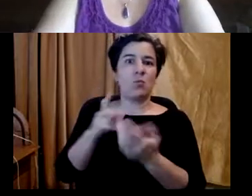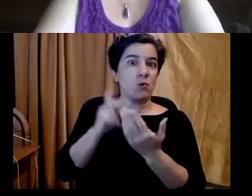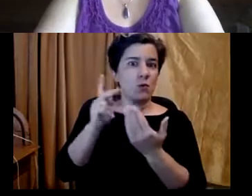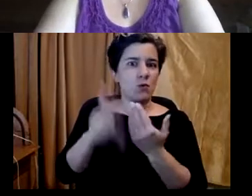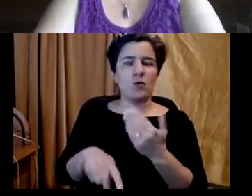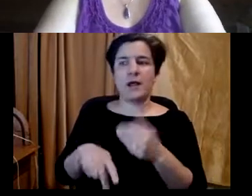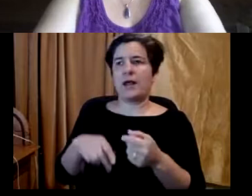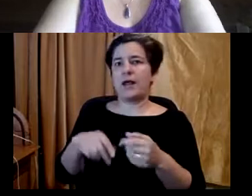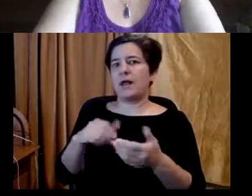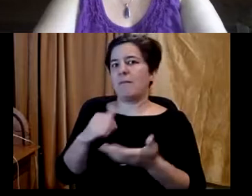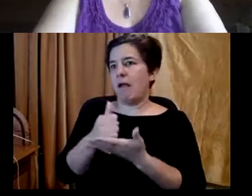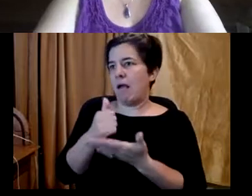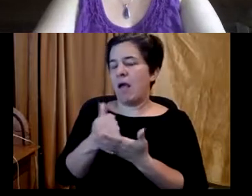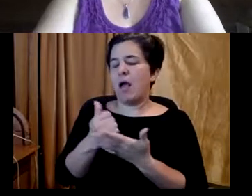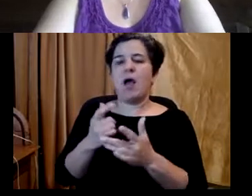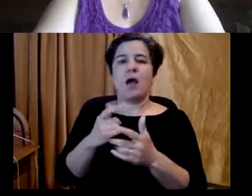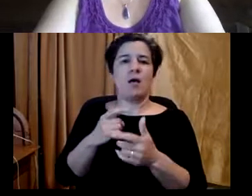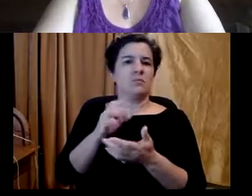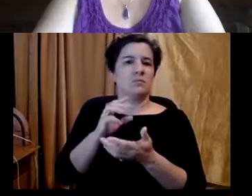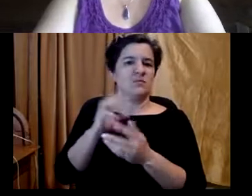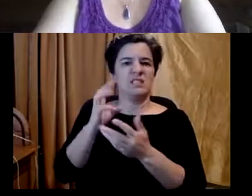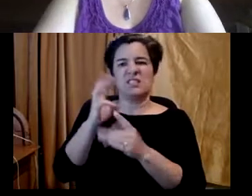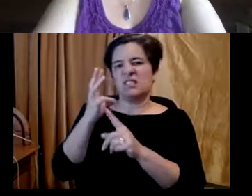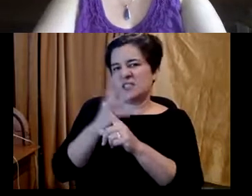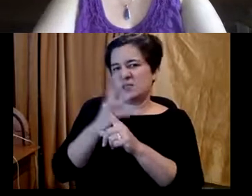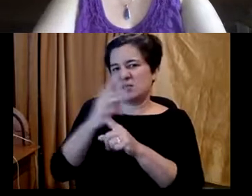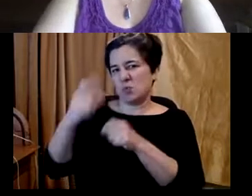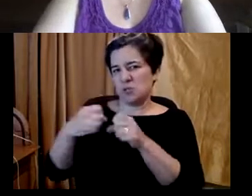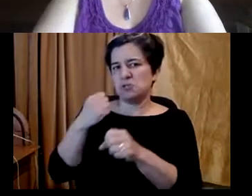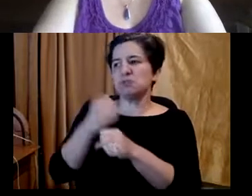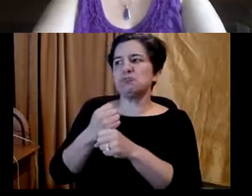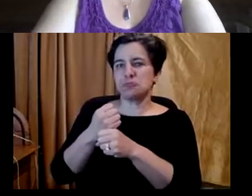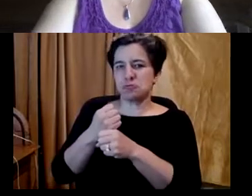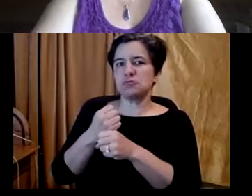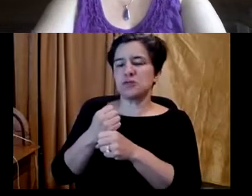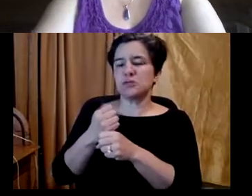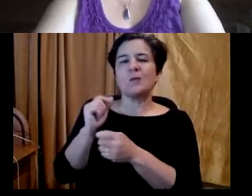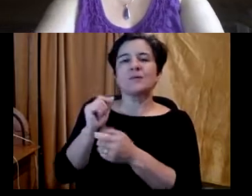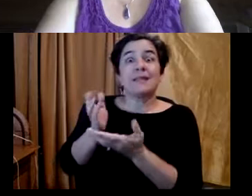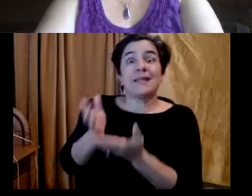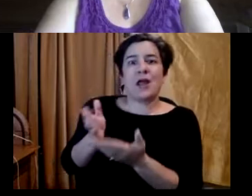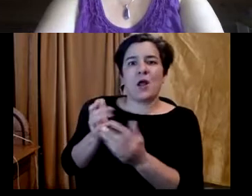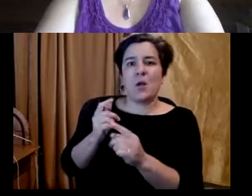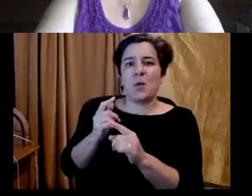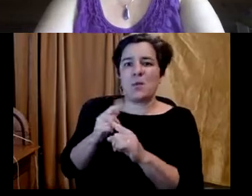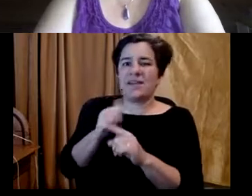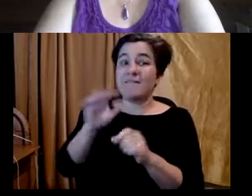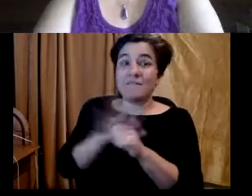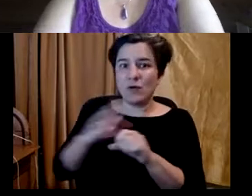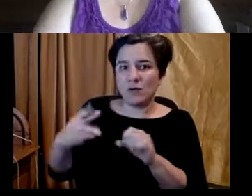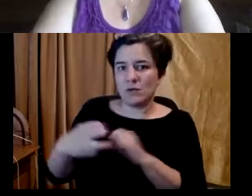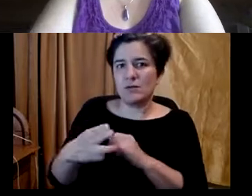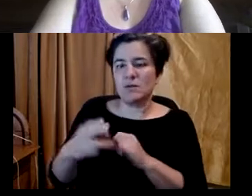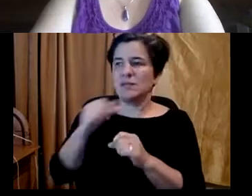I would be by your side, but you'd need 6 months to a year, you know, that holding on, but not holding on, and that not letting him in the